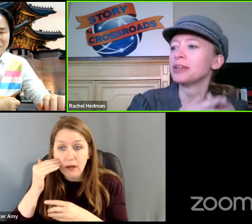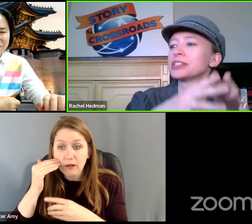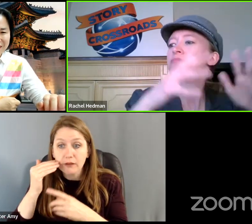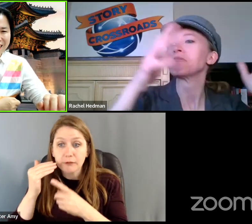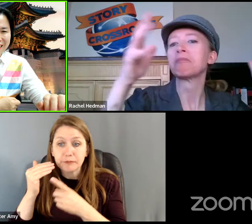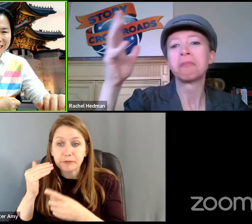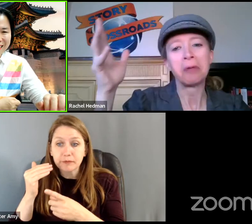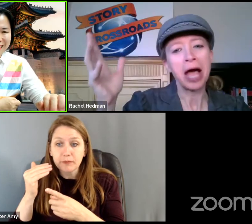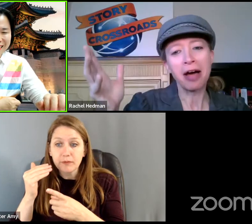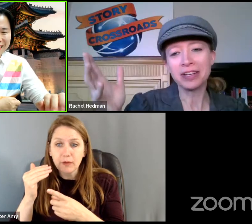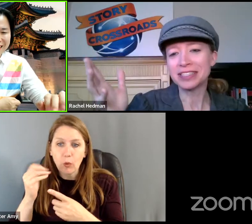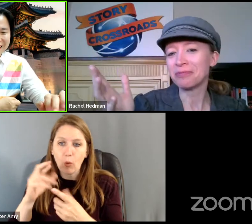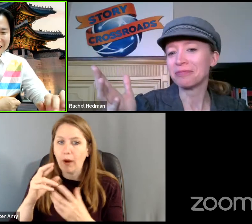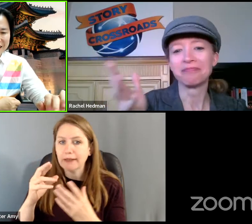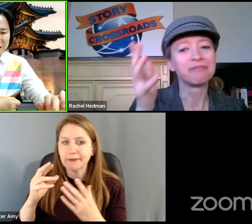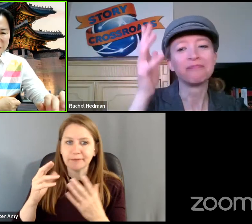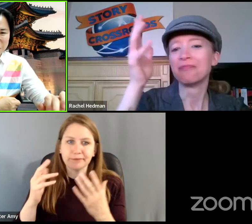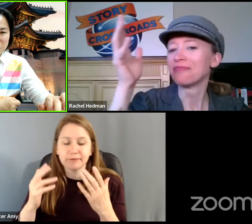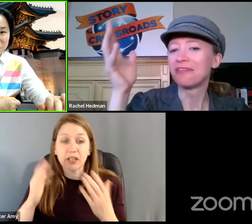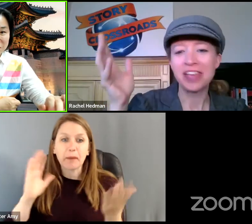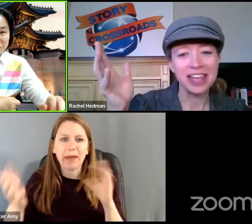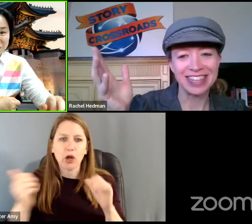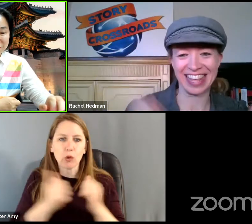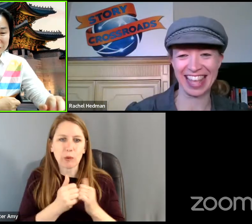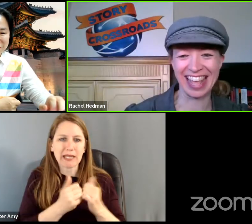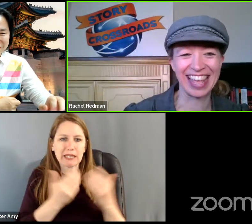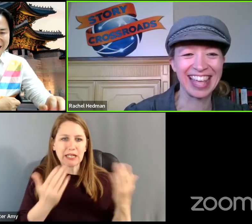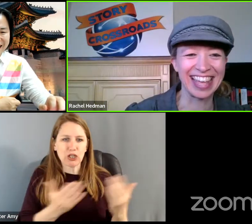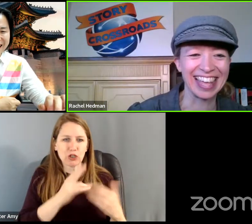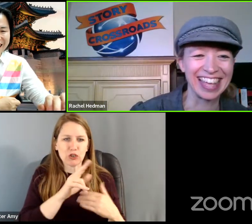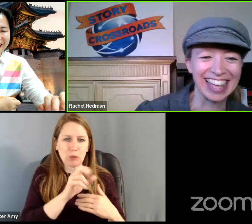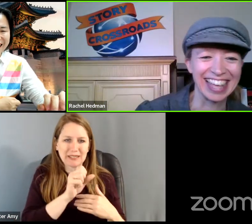States, how does it fit?